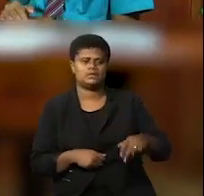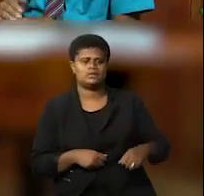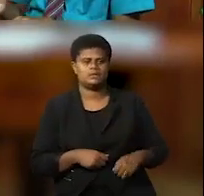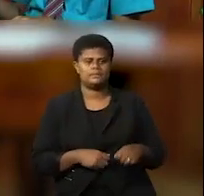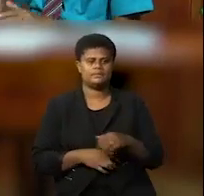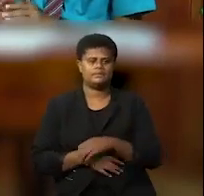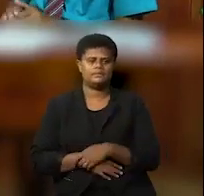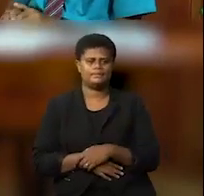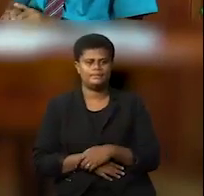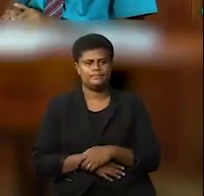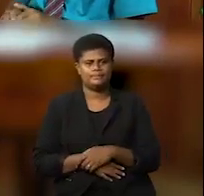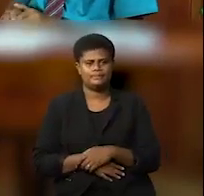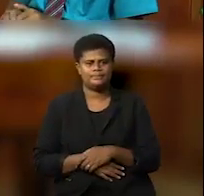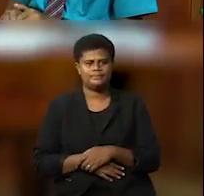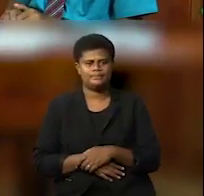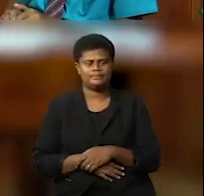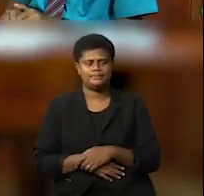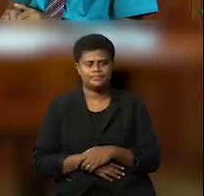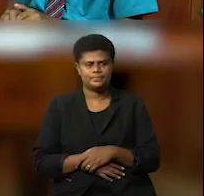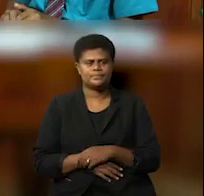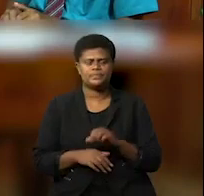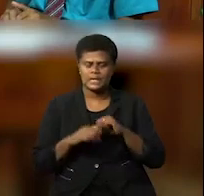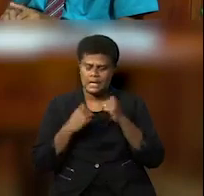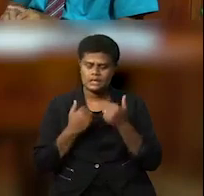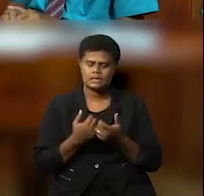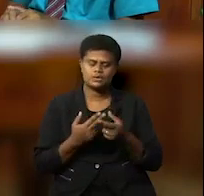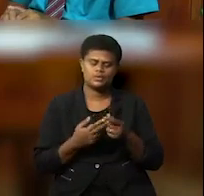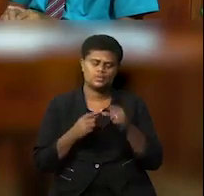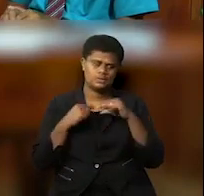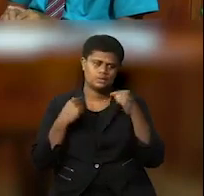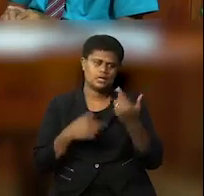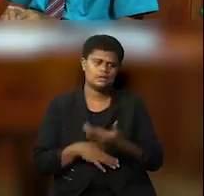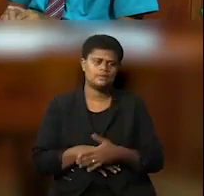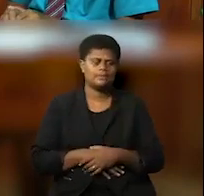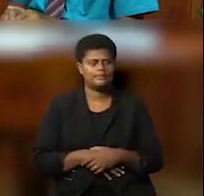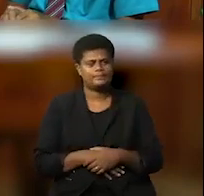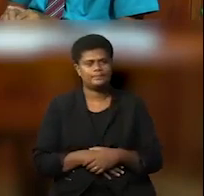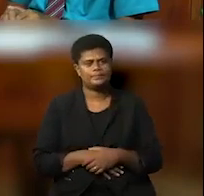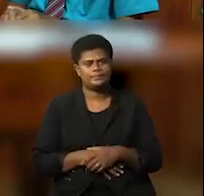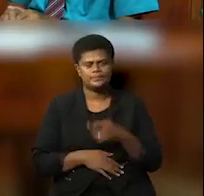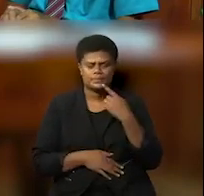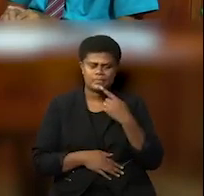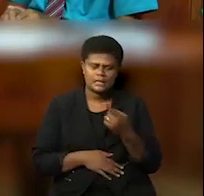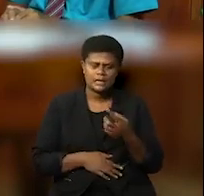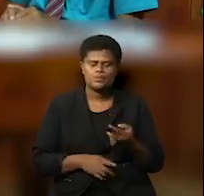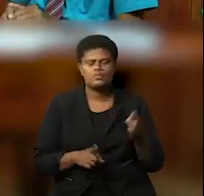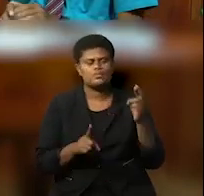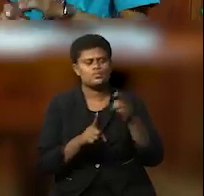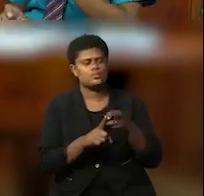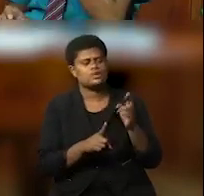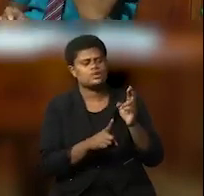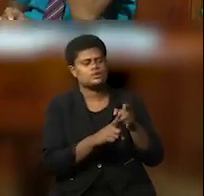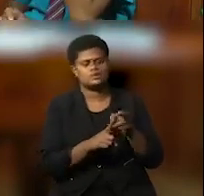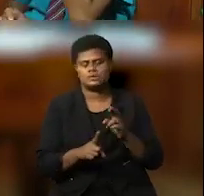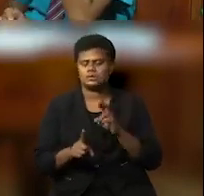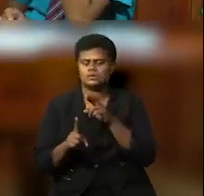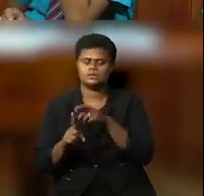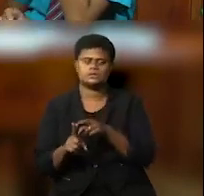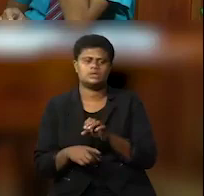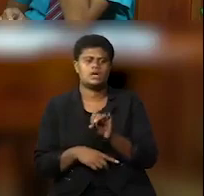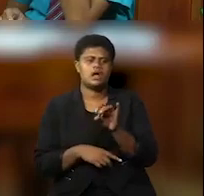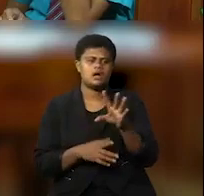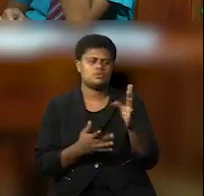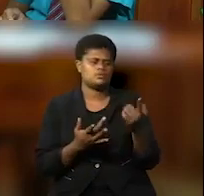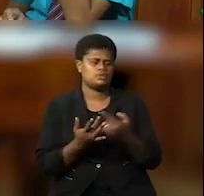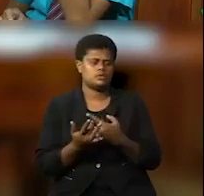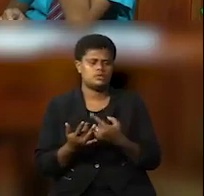Thank you, Dr. I agree with Tala. You know, as he's mentioned, to reach out to others, and not in words, but in